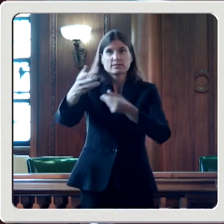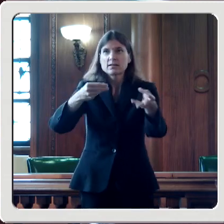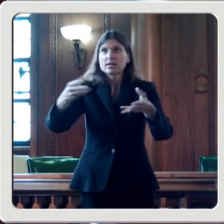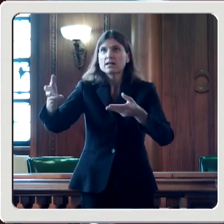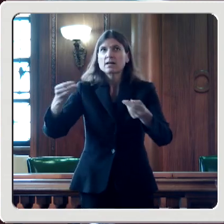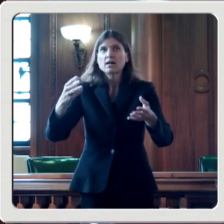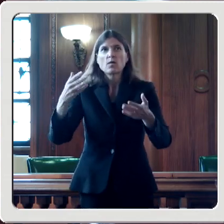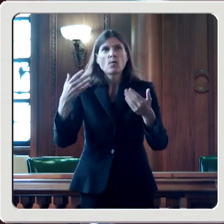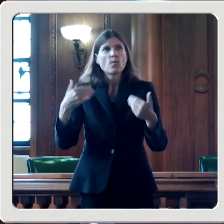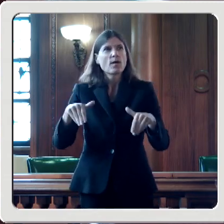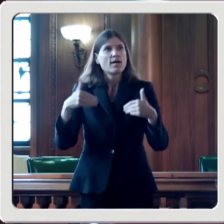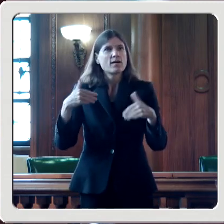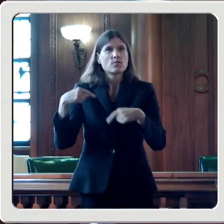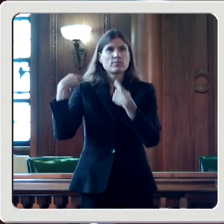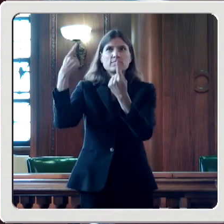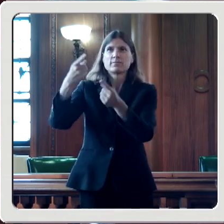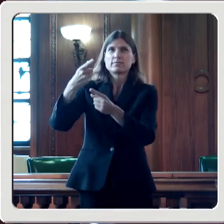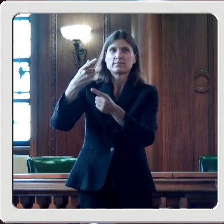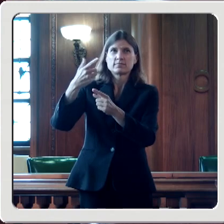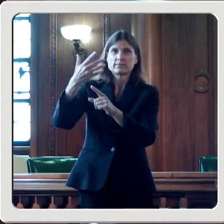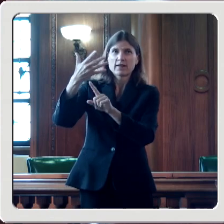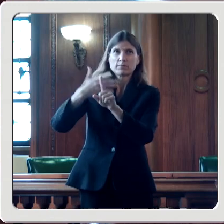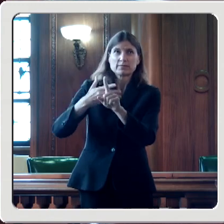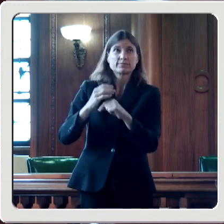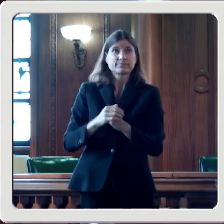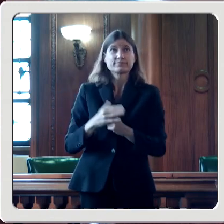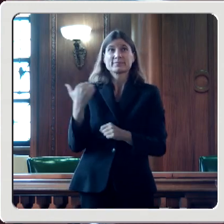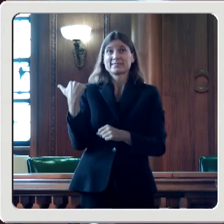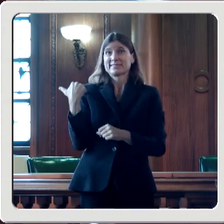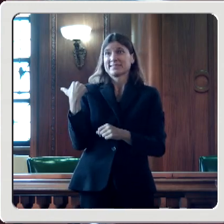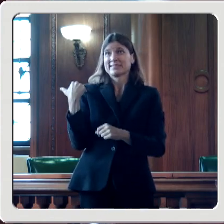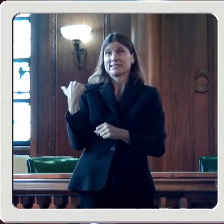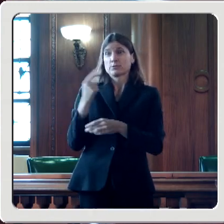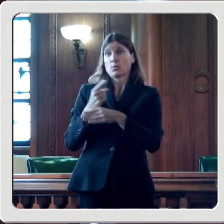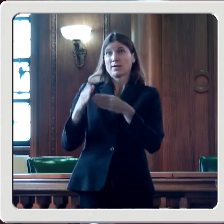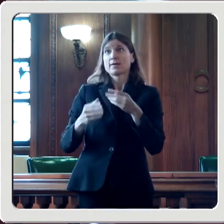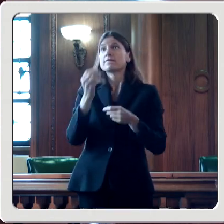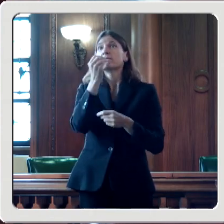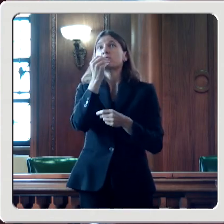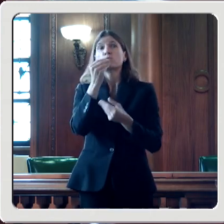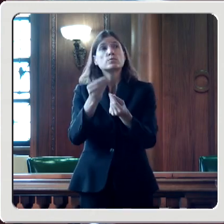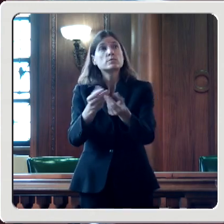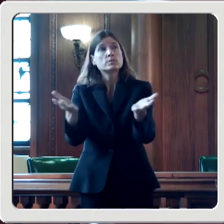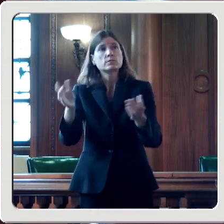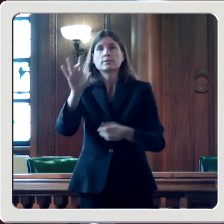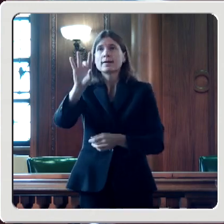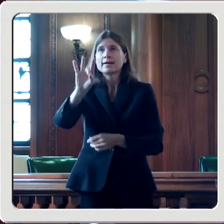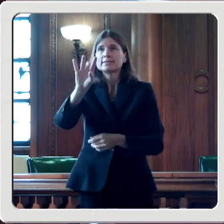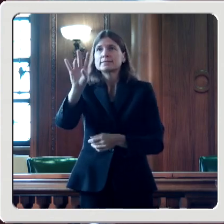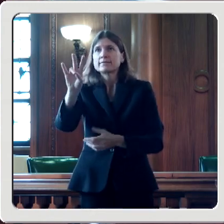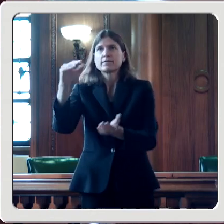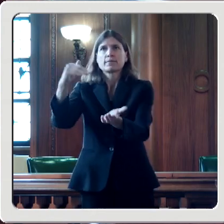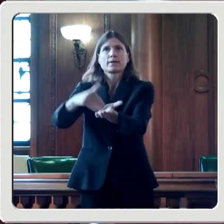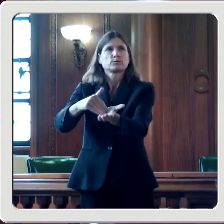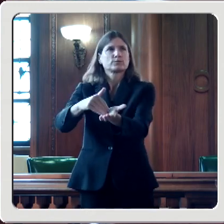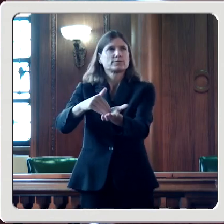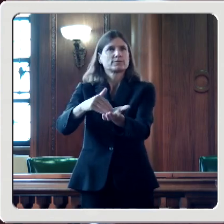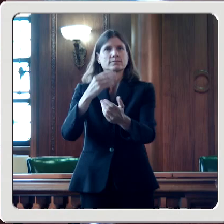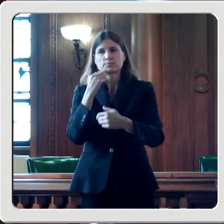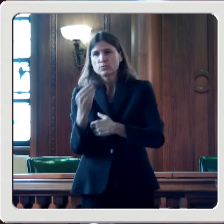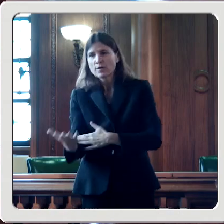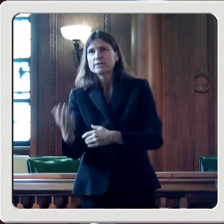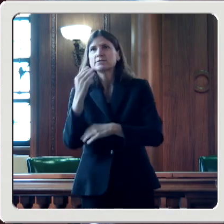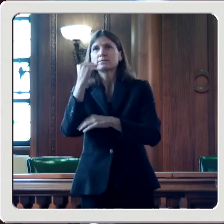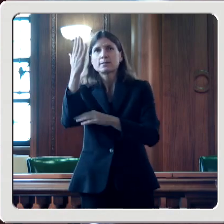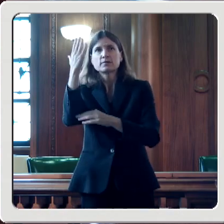went out this weekend. I think Dan and Commissioner Helen Calton-Harris will speak to you about the edict about flu